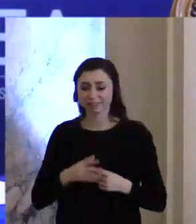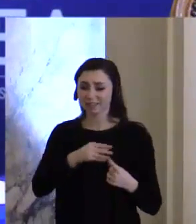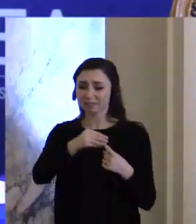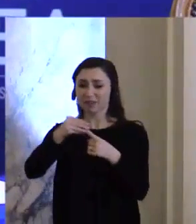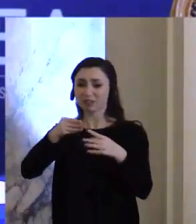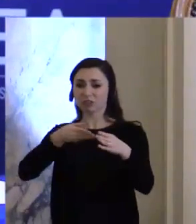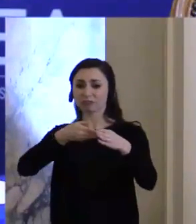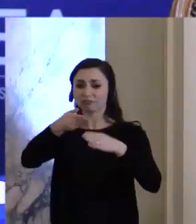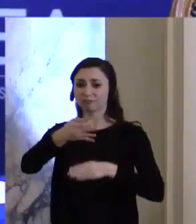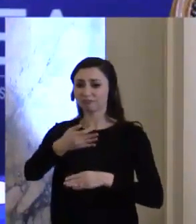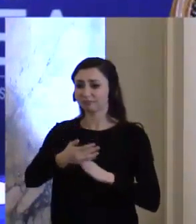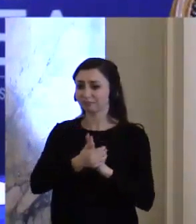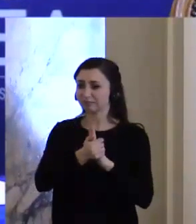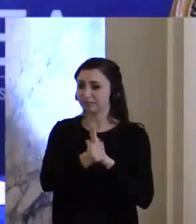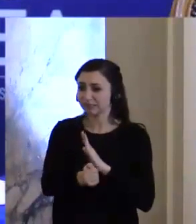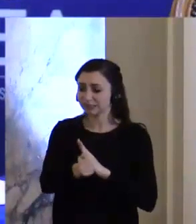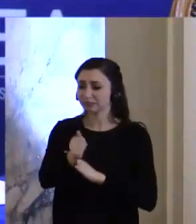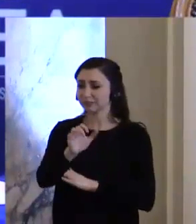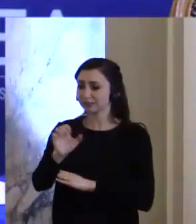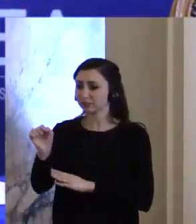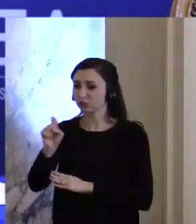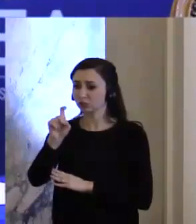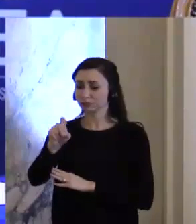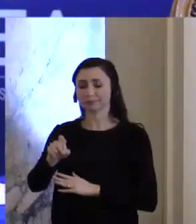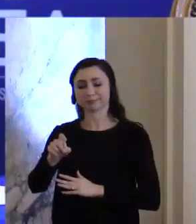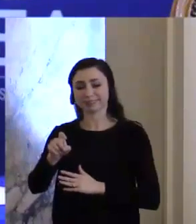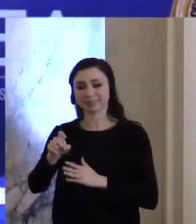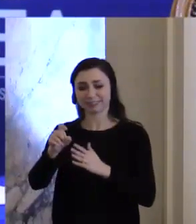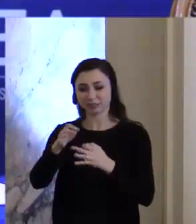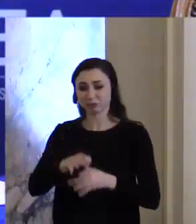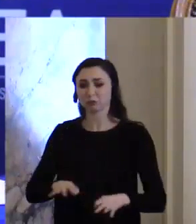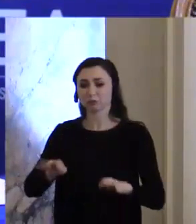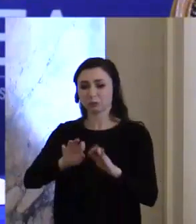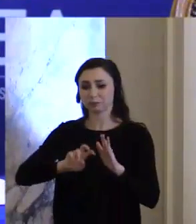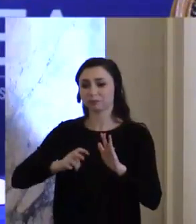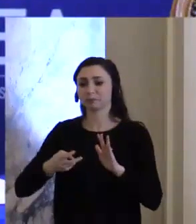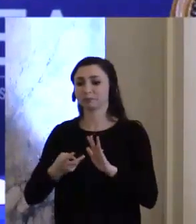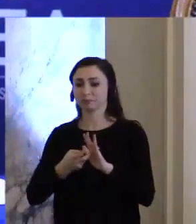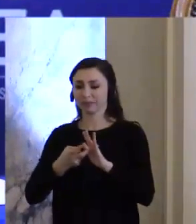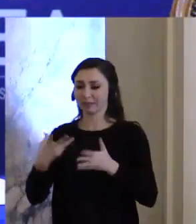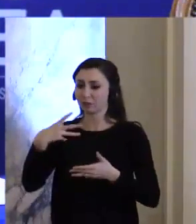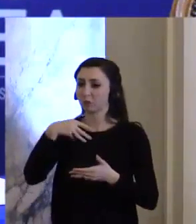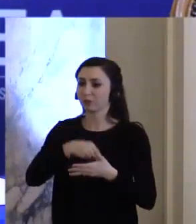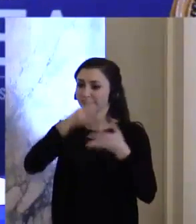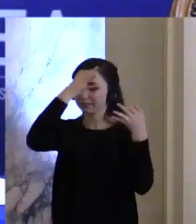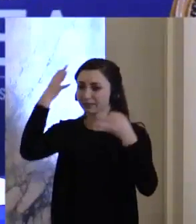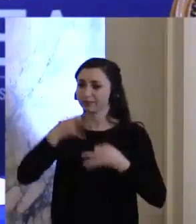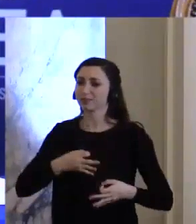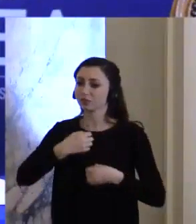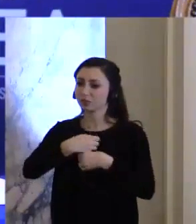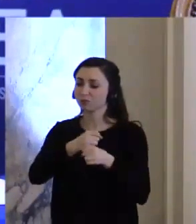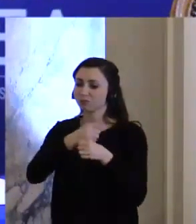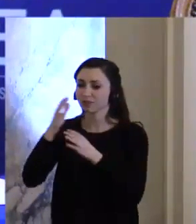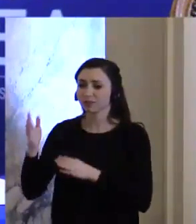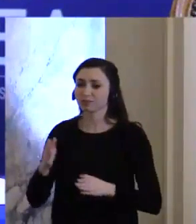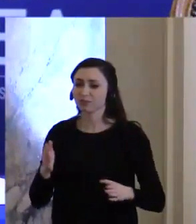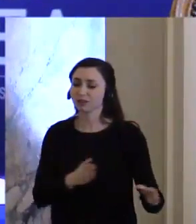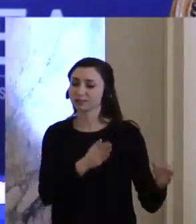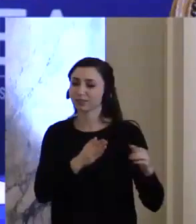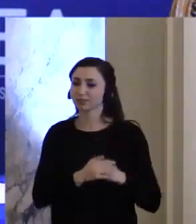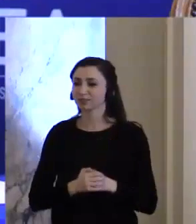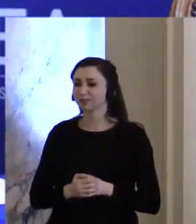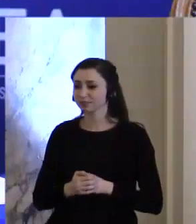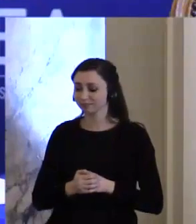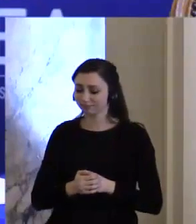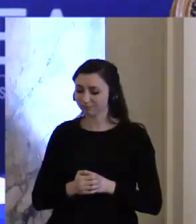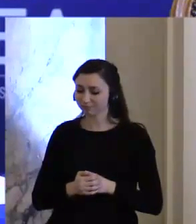of civil society could be meaningfully absorbed for the decision-making process. I know for a fact